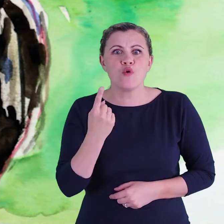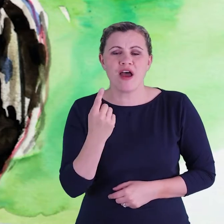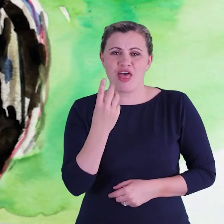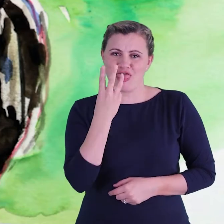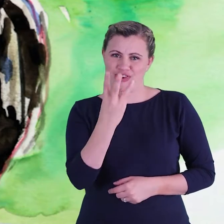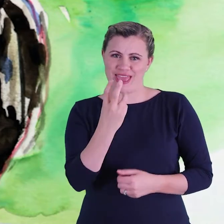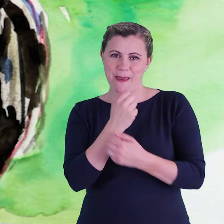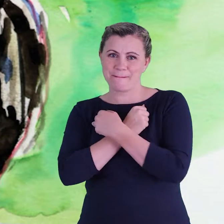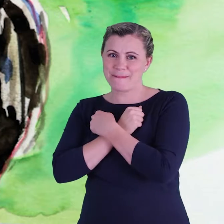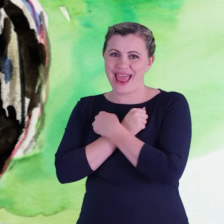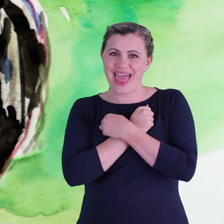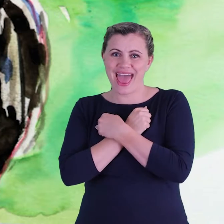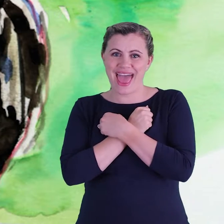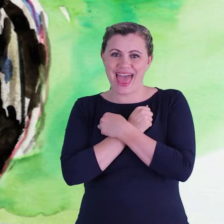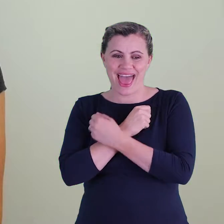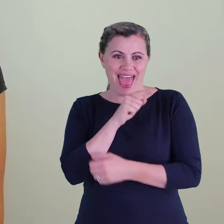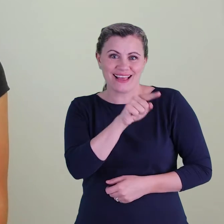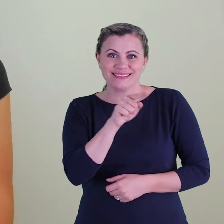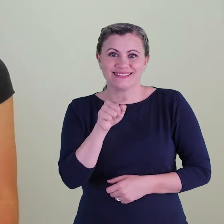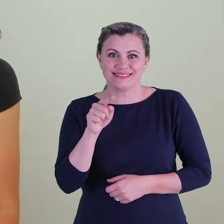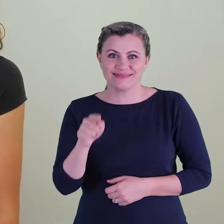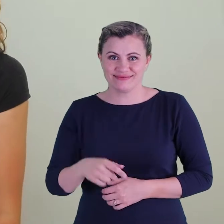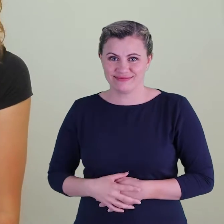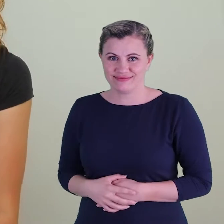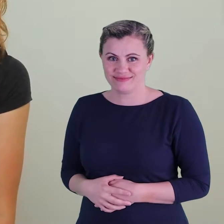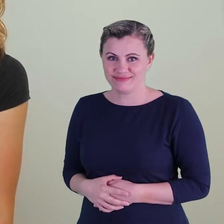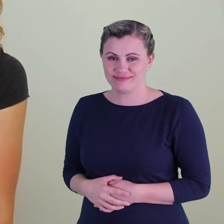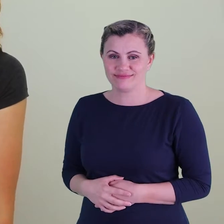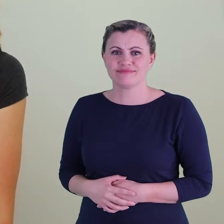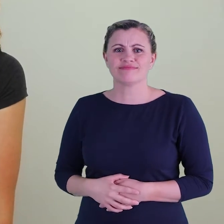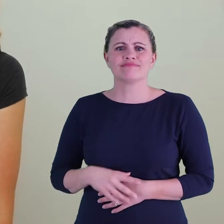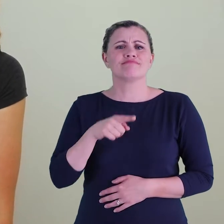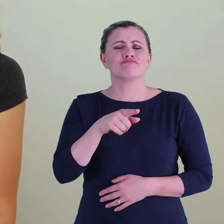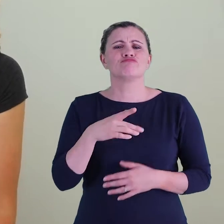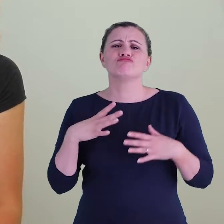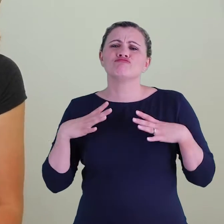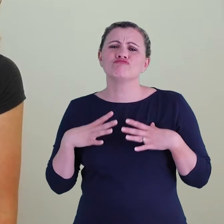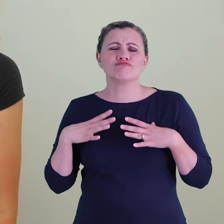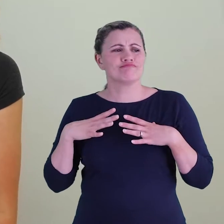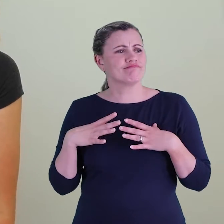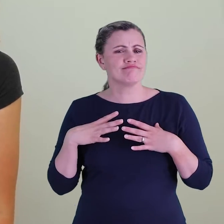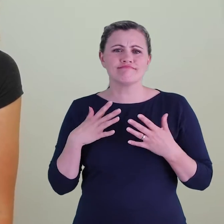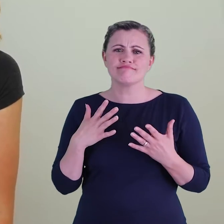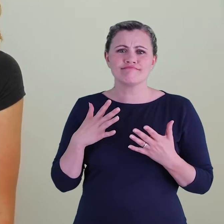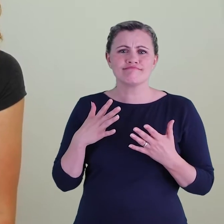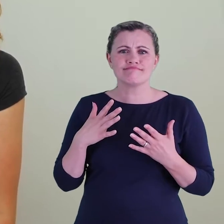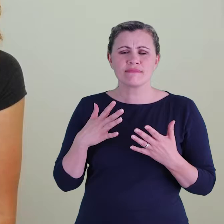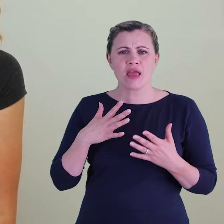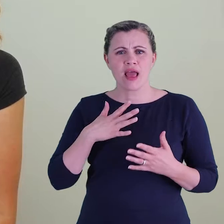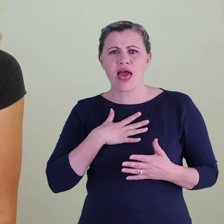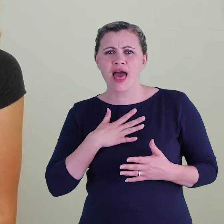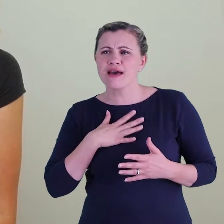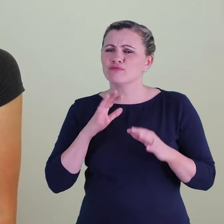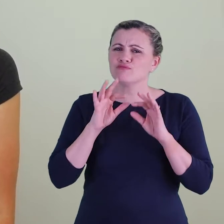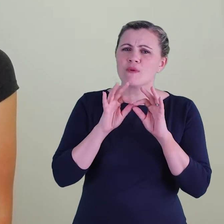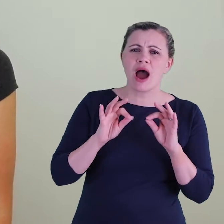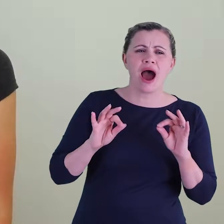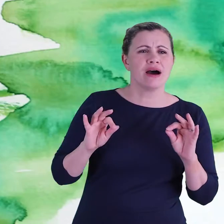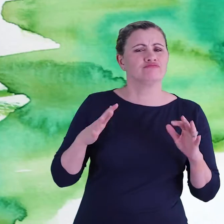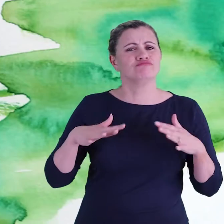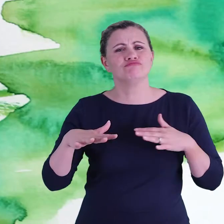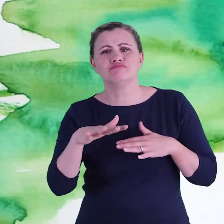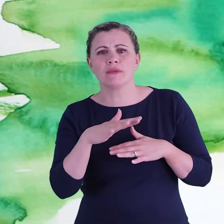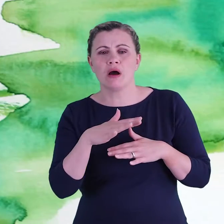3 grizzly bears. They lived alone in the forest, which is what they liked best, till one